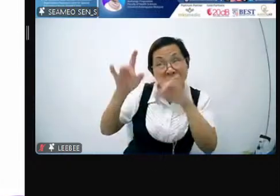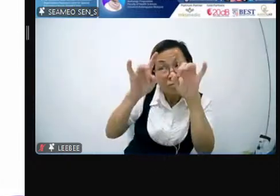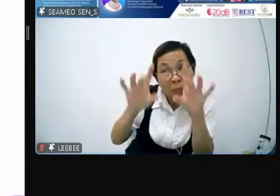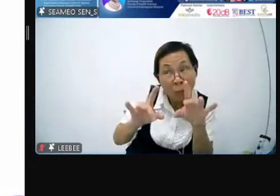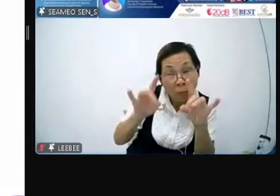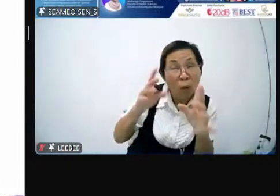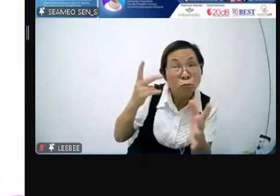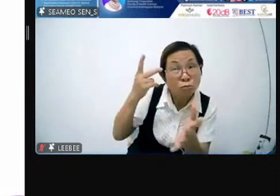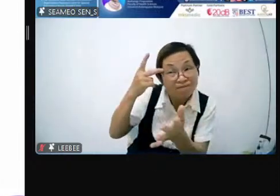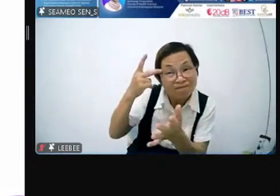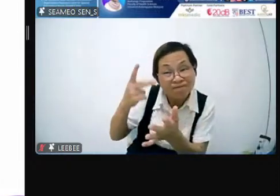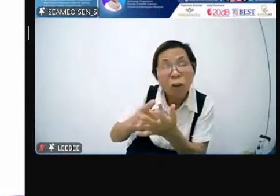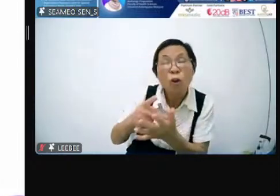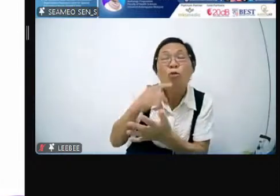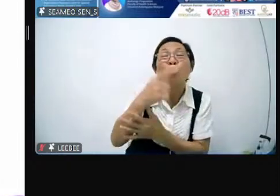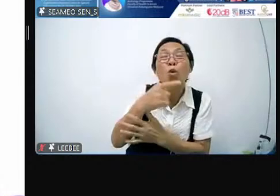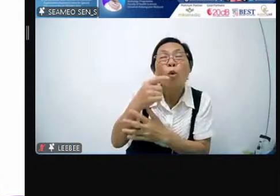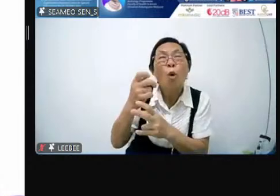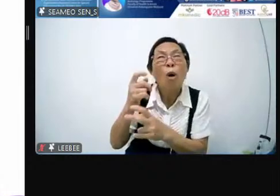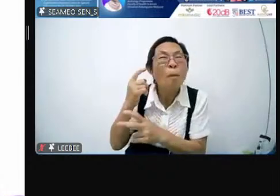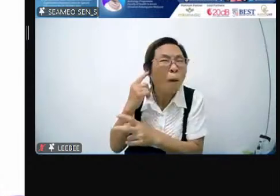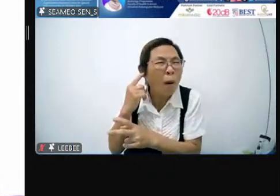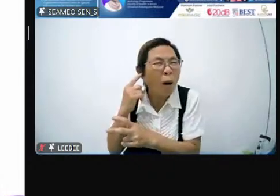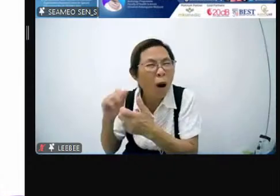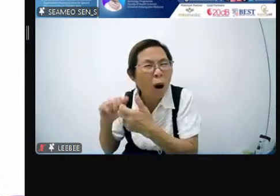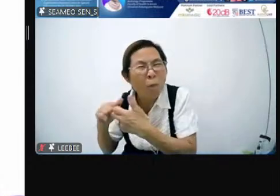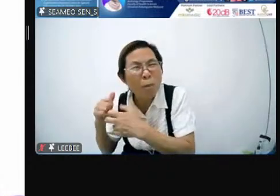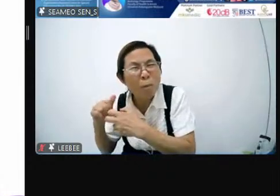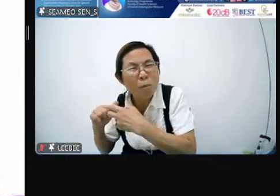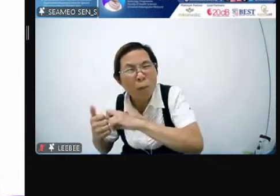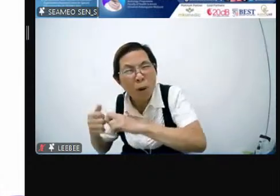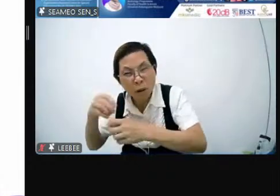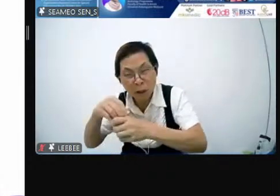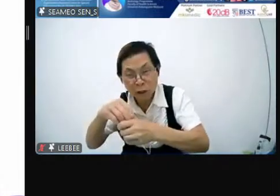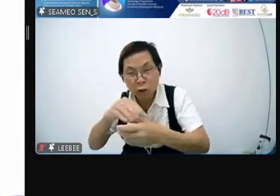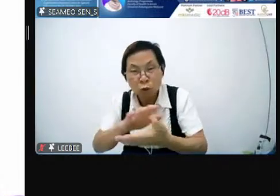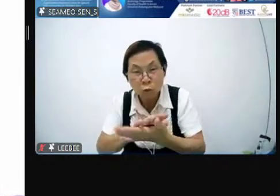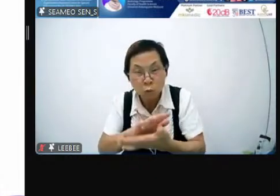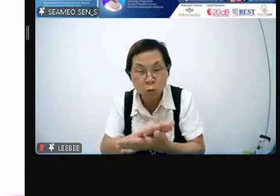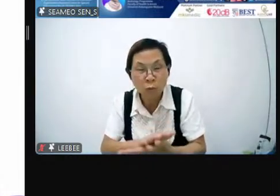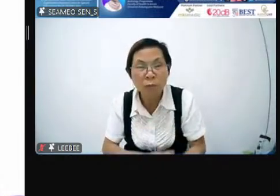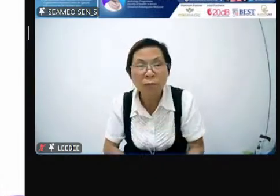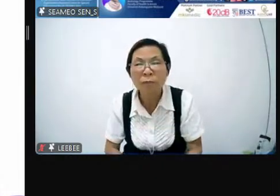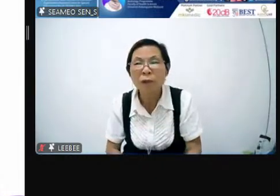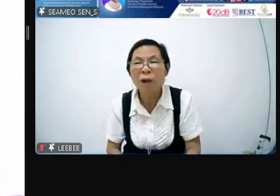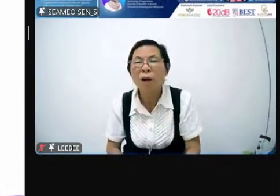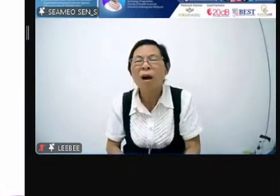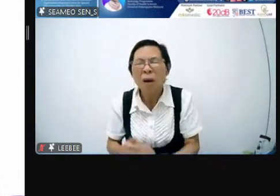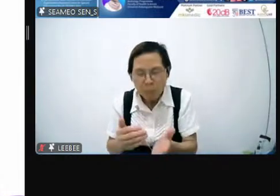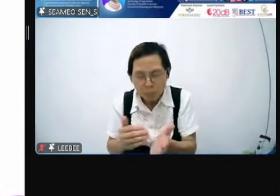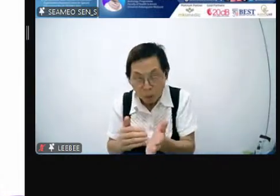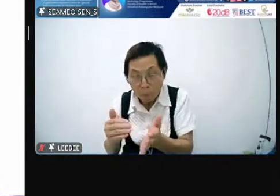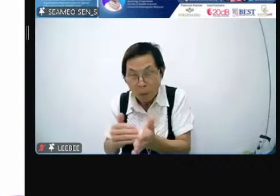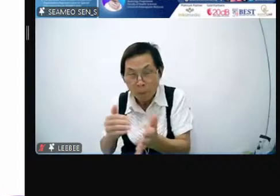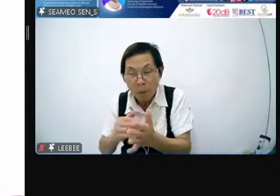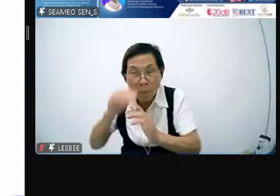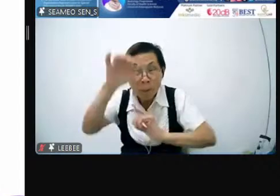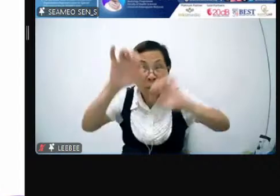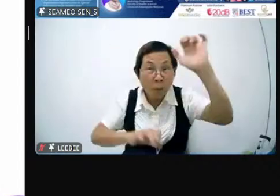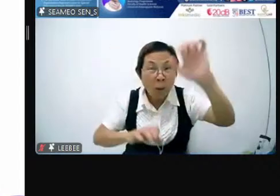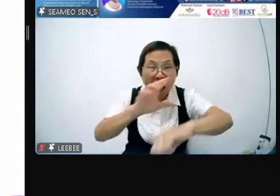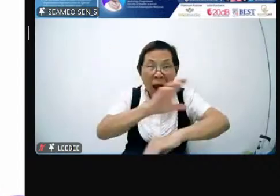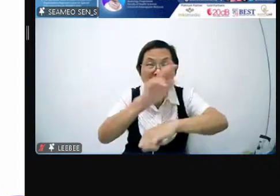those who have hearing difficulties at school. Regular assessments ensure timely detection